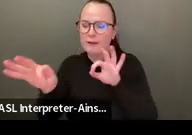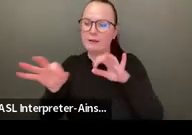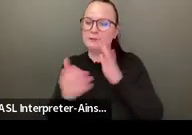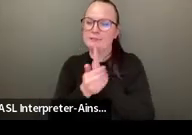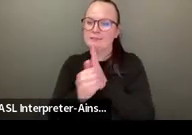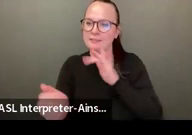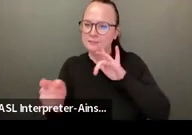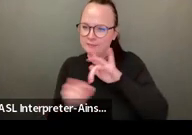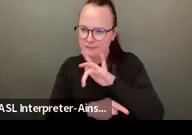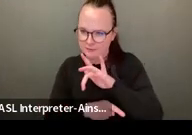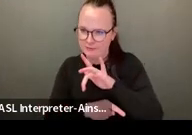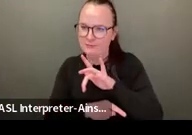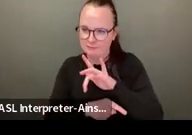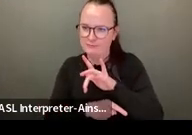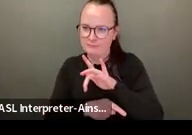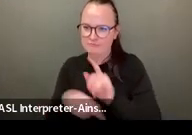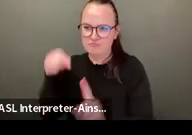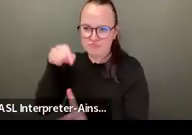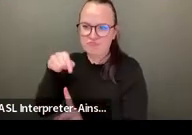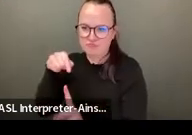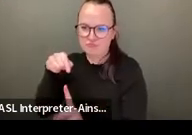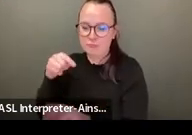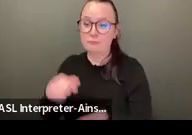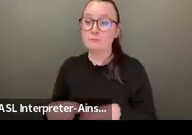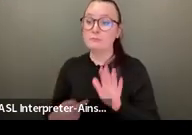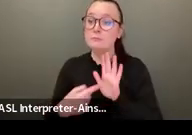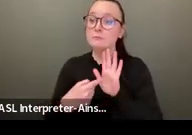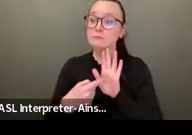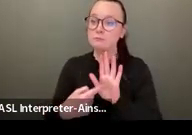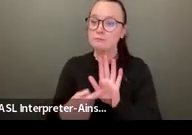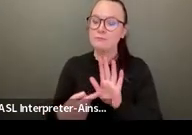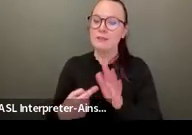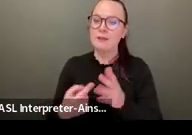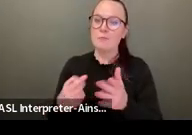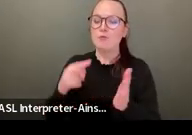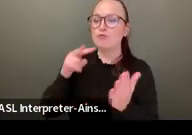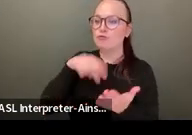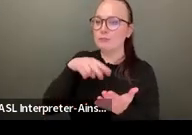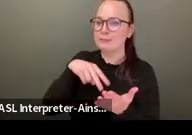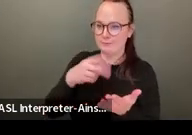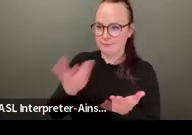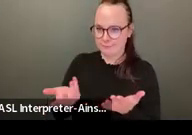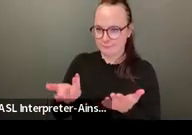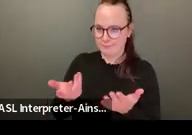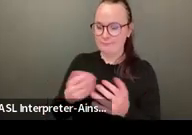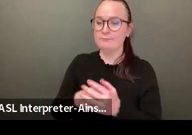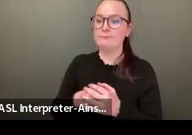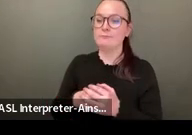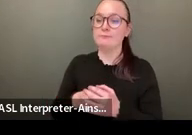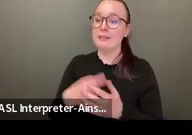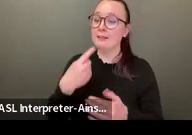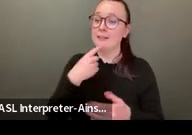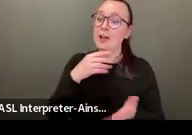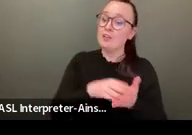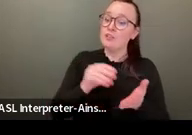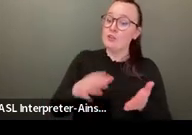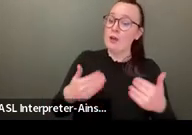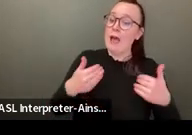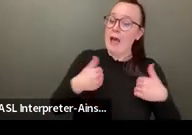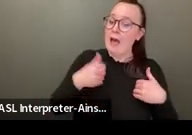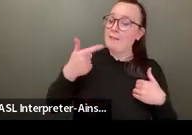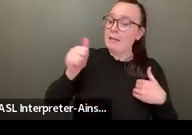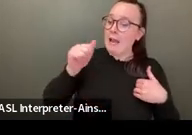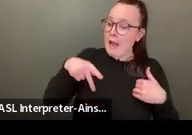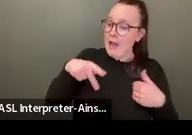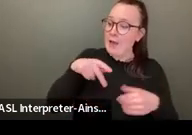So as an example, in reading, instead of saying that the student has a gap in reading or struggles in